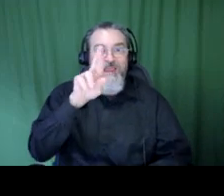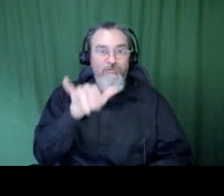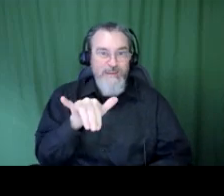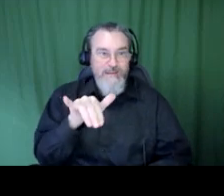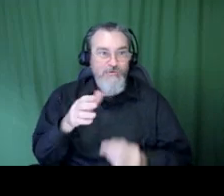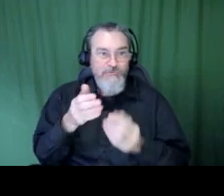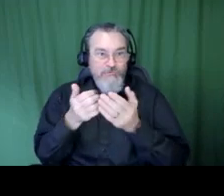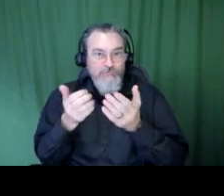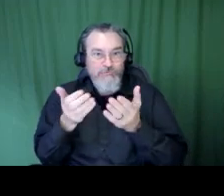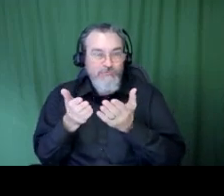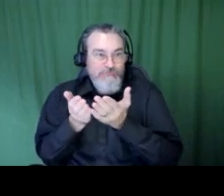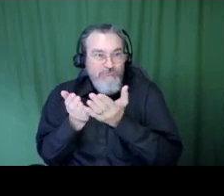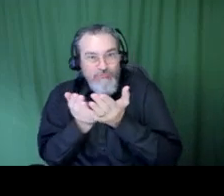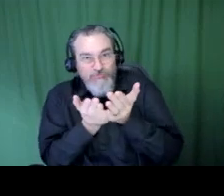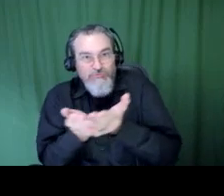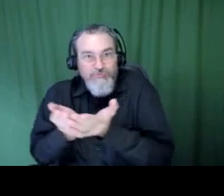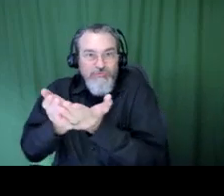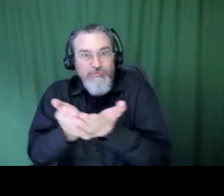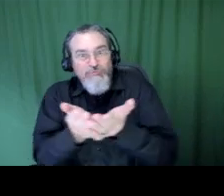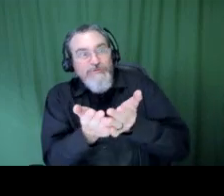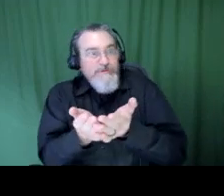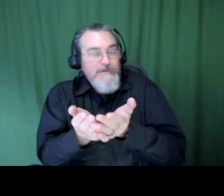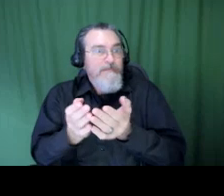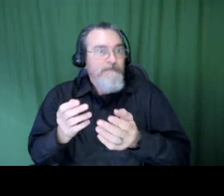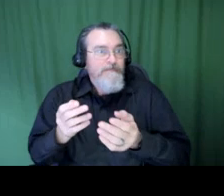get the people the medical treatment they needed.